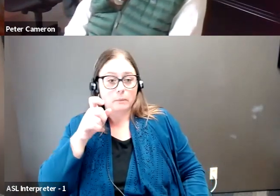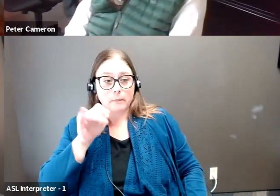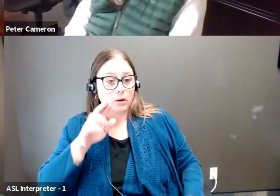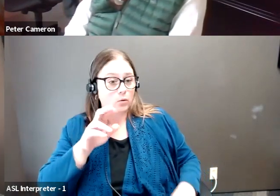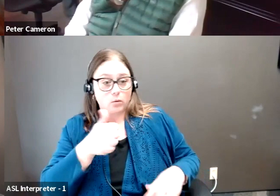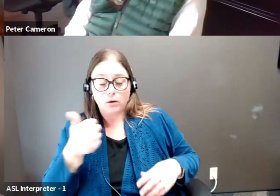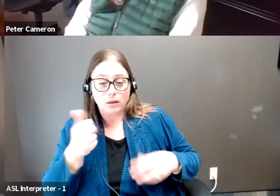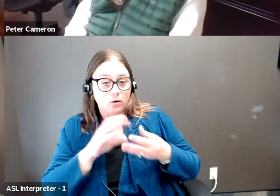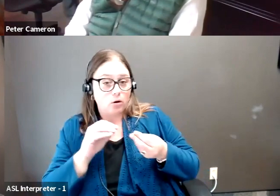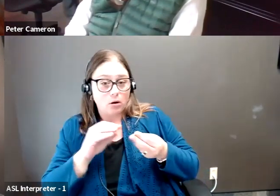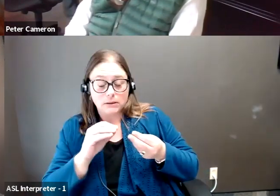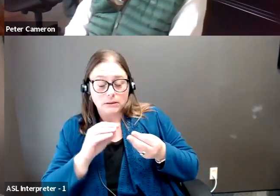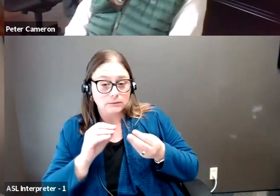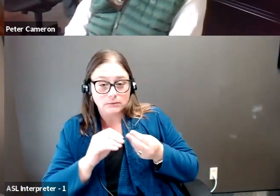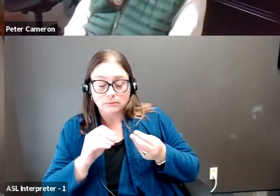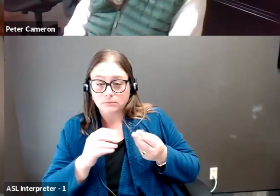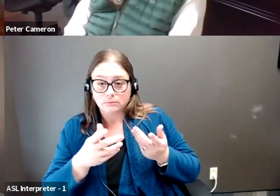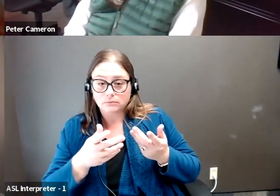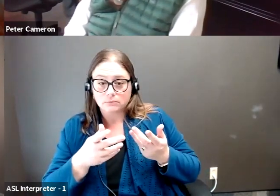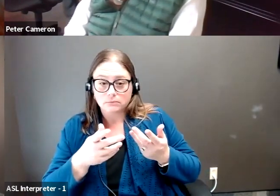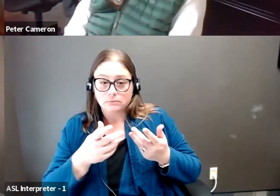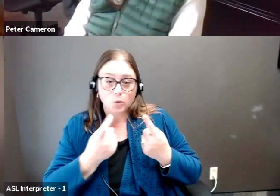like Janine, promoting a